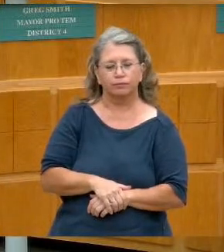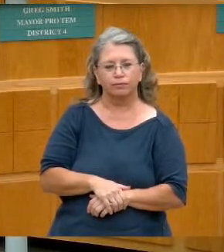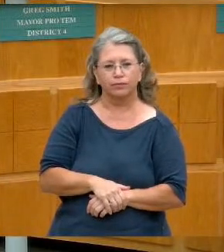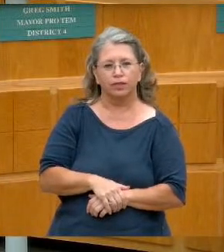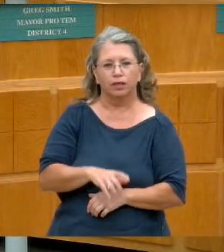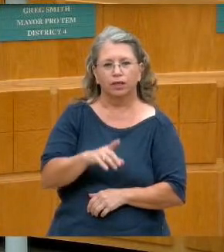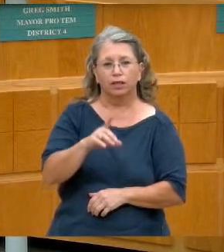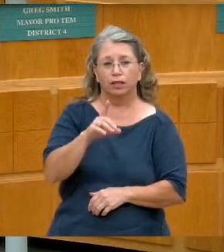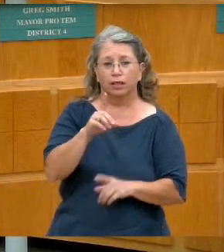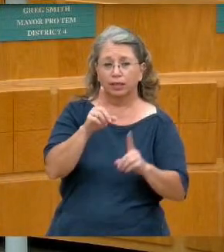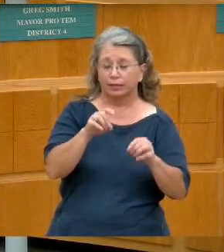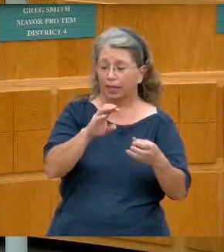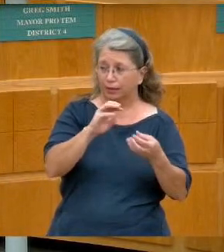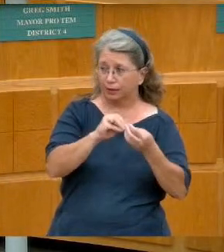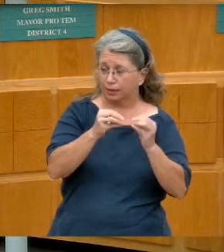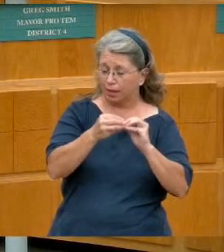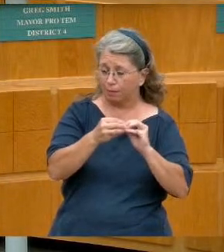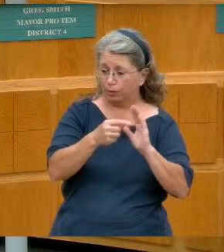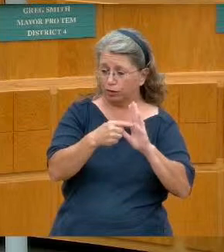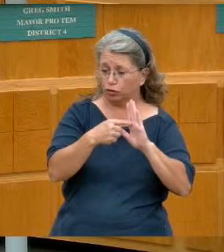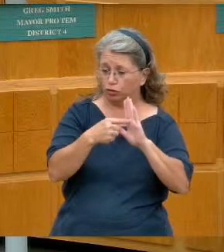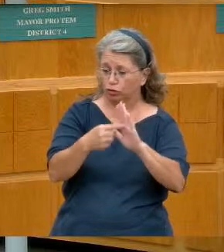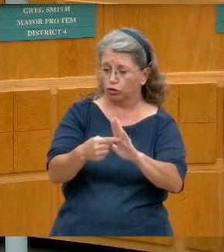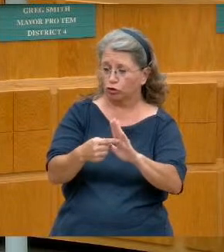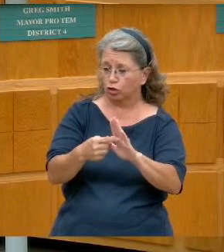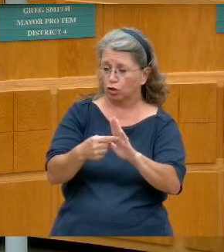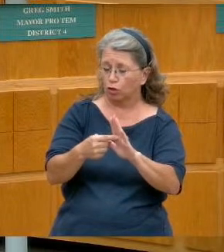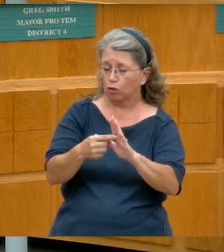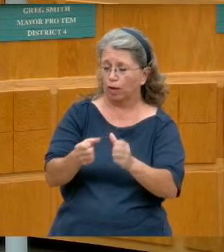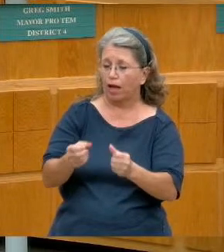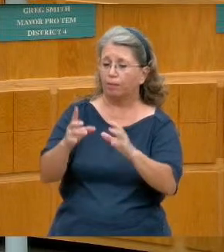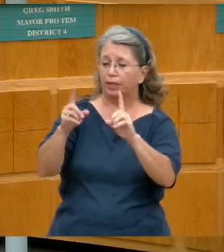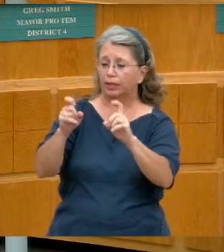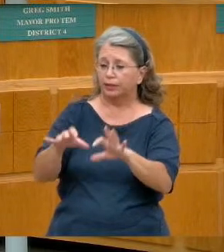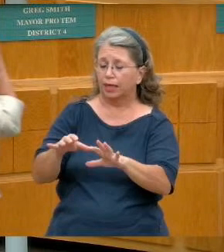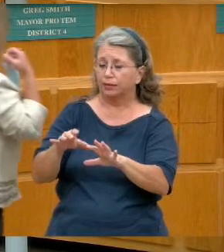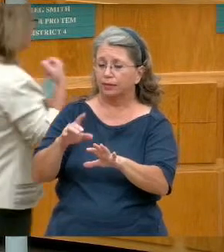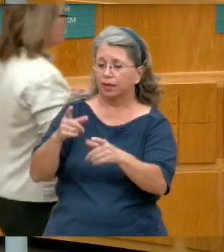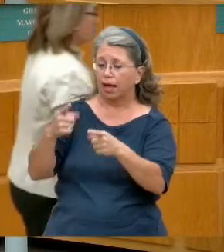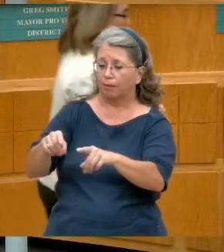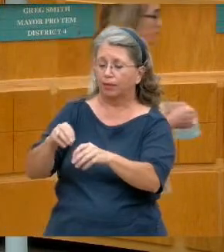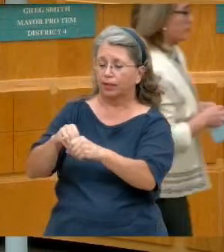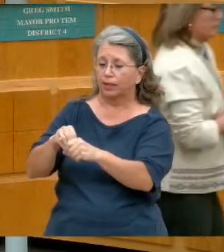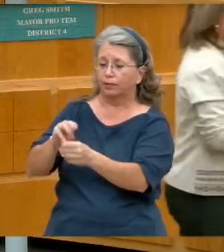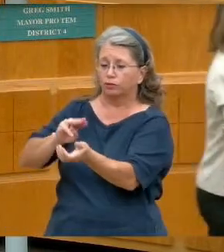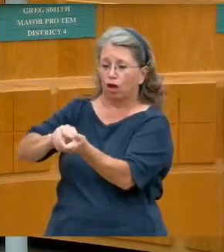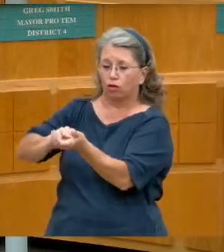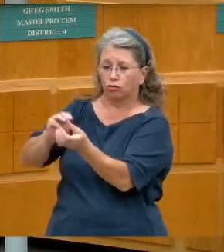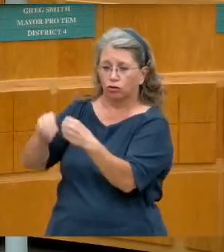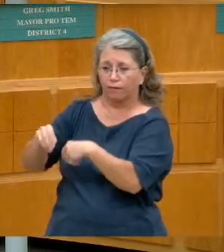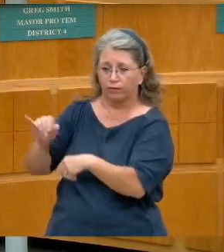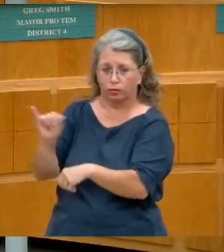reflect tests taken at primary care physicians' offices as well?